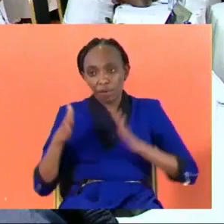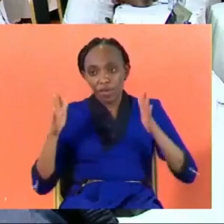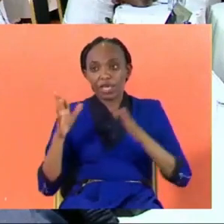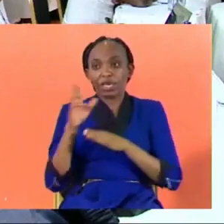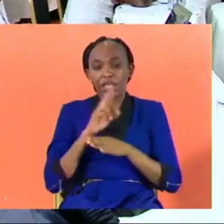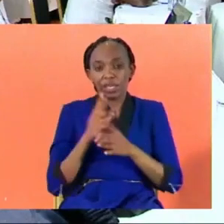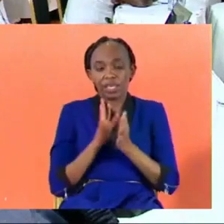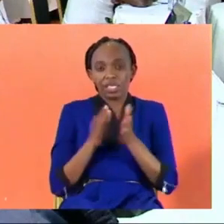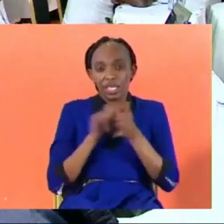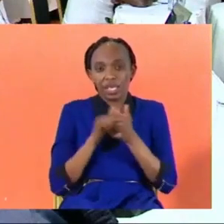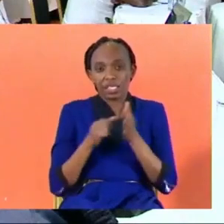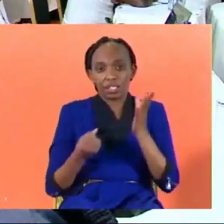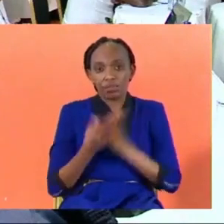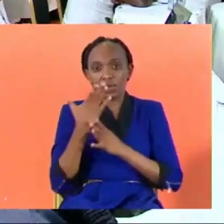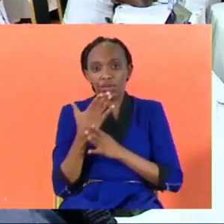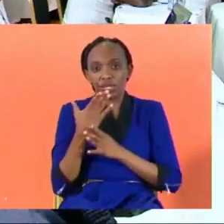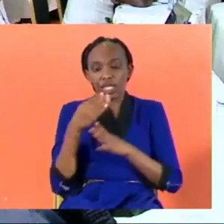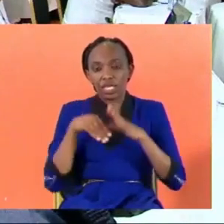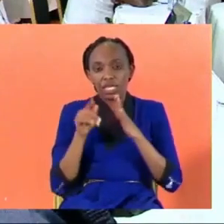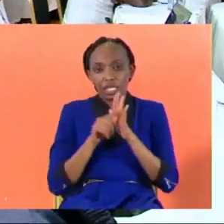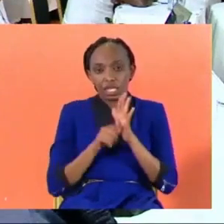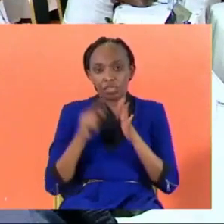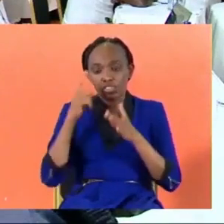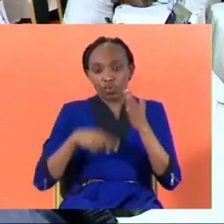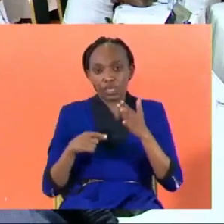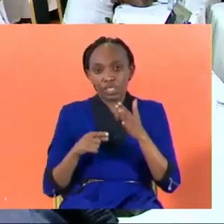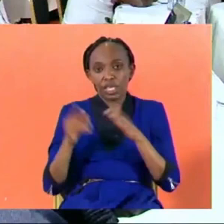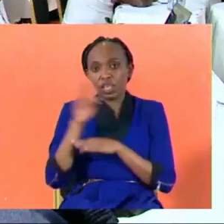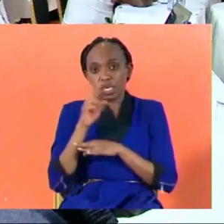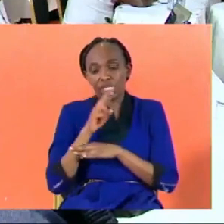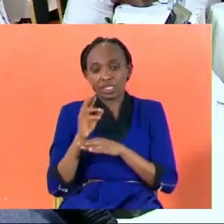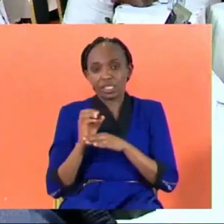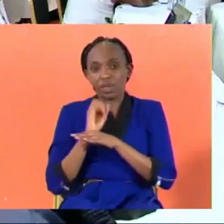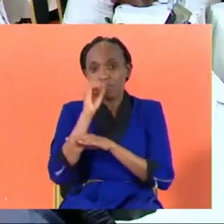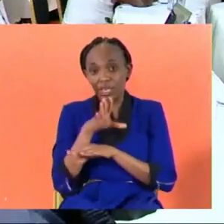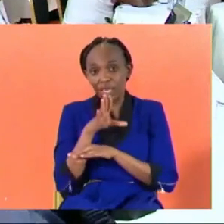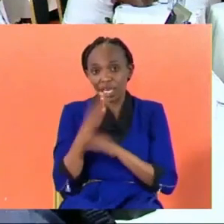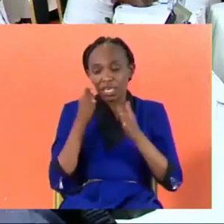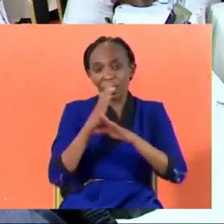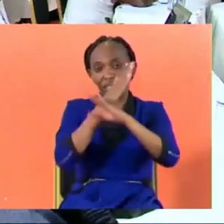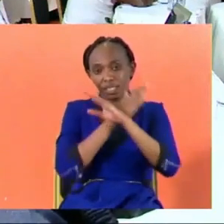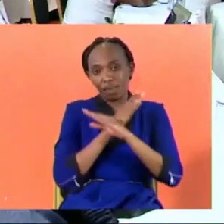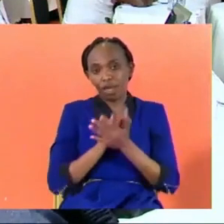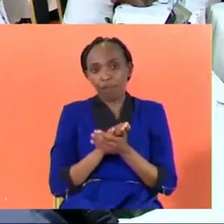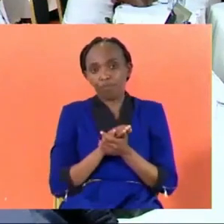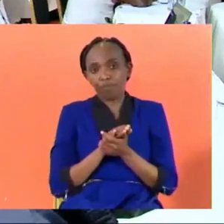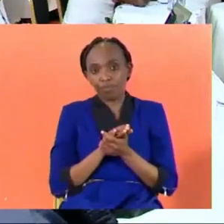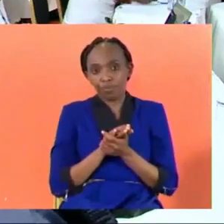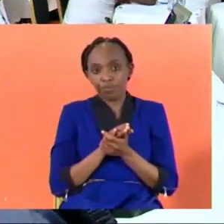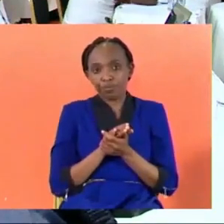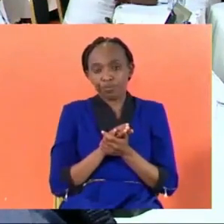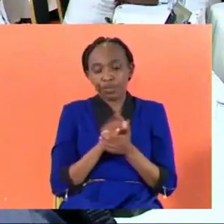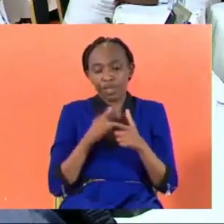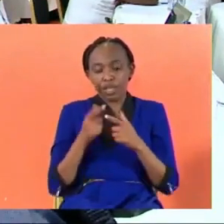threat that came up in terms of what threatens the media here in Zambia. And